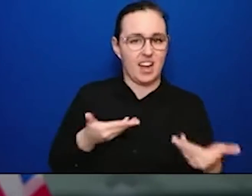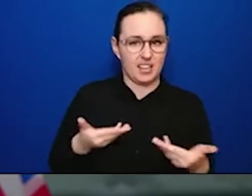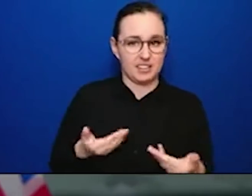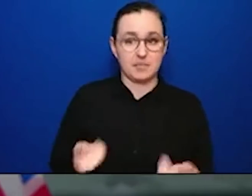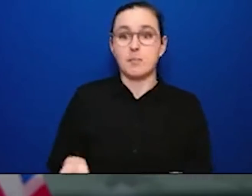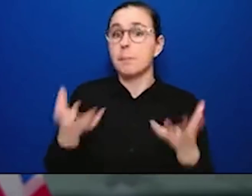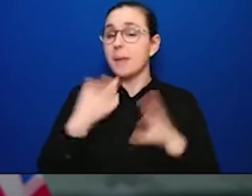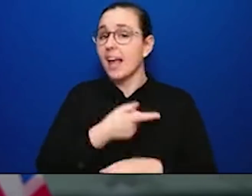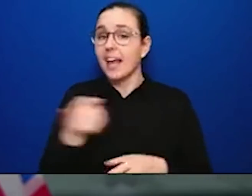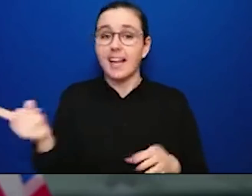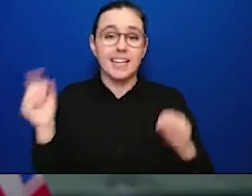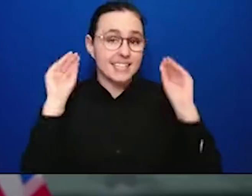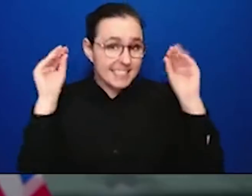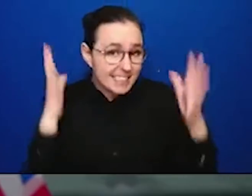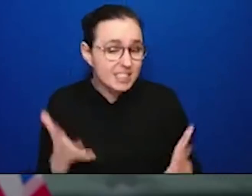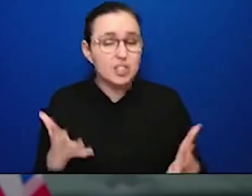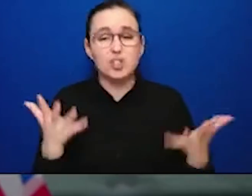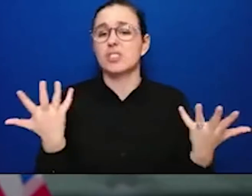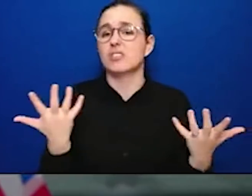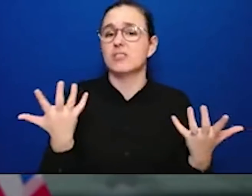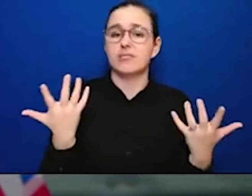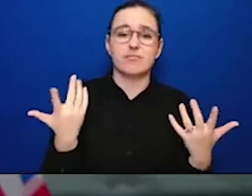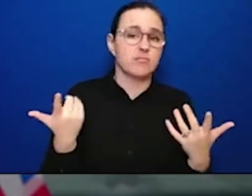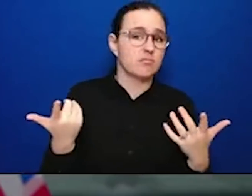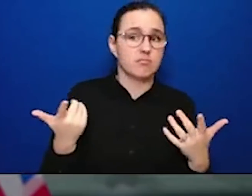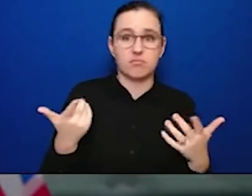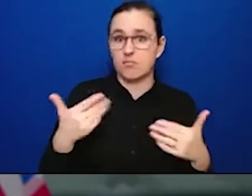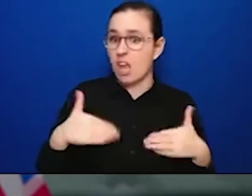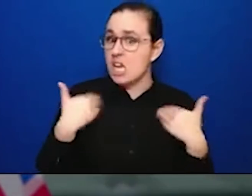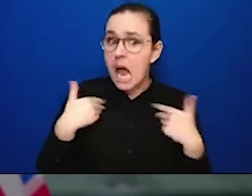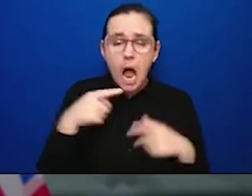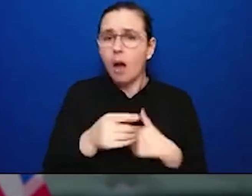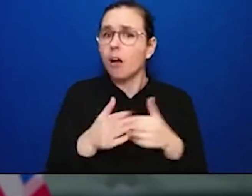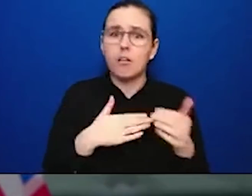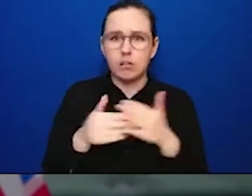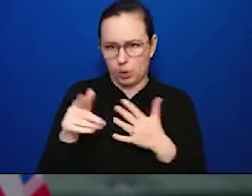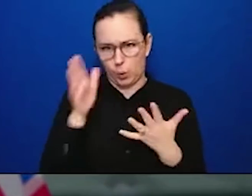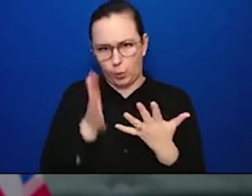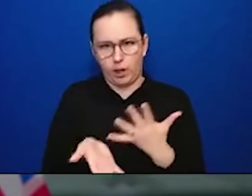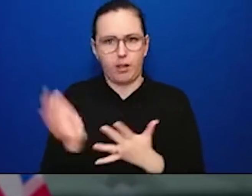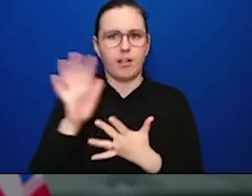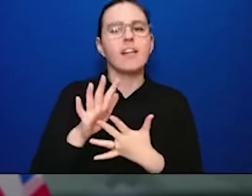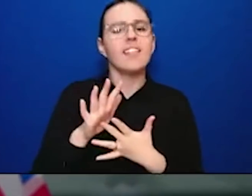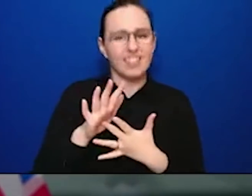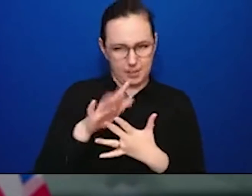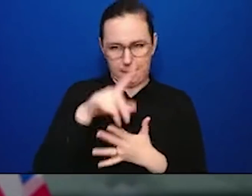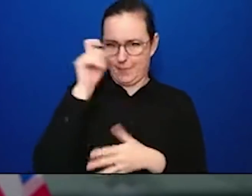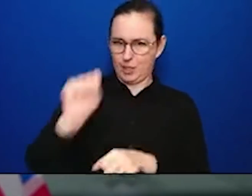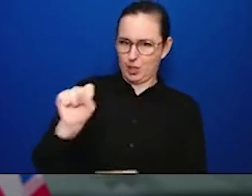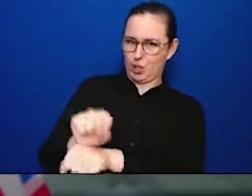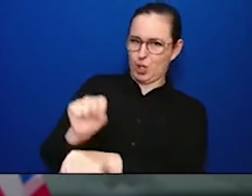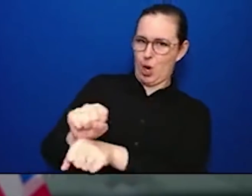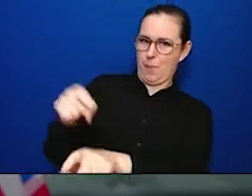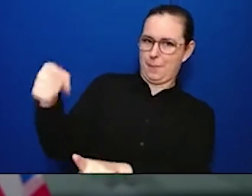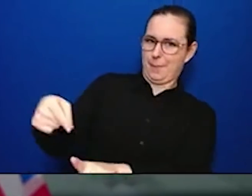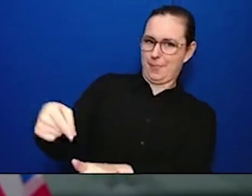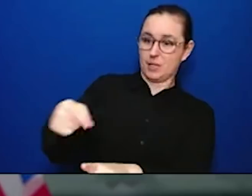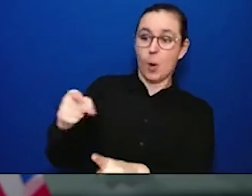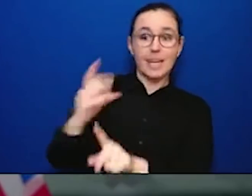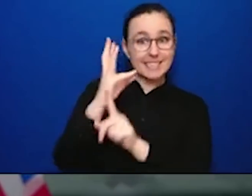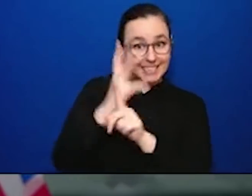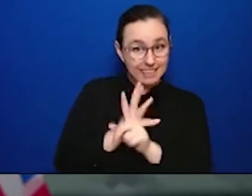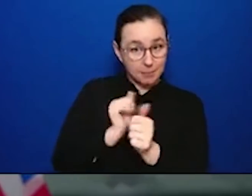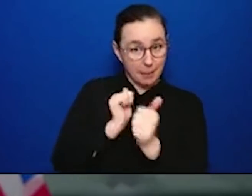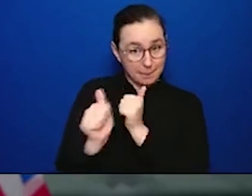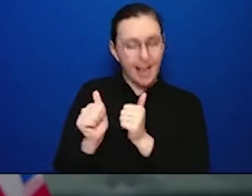this past weekend. And that is, it's a combination of the interval and when people got their first